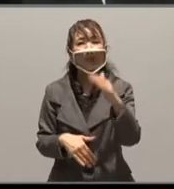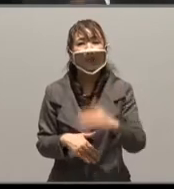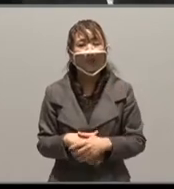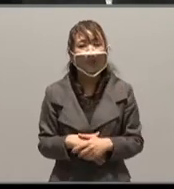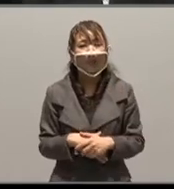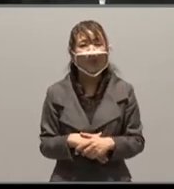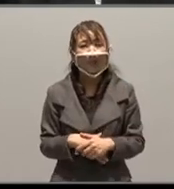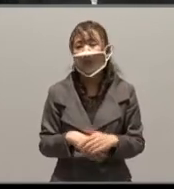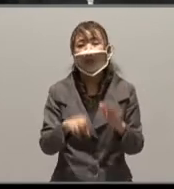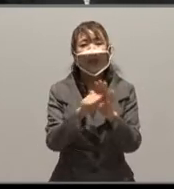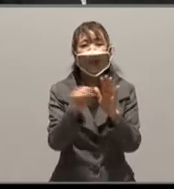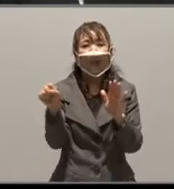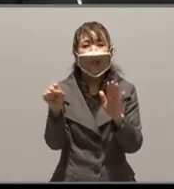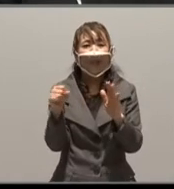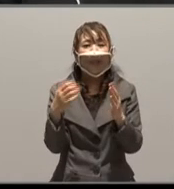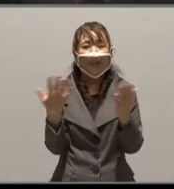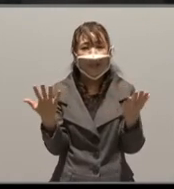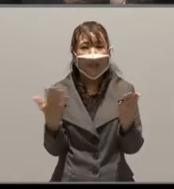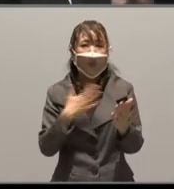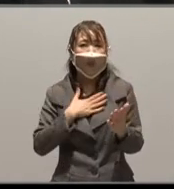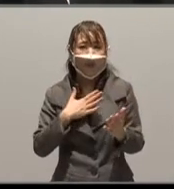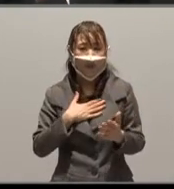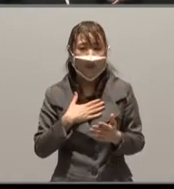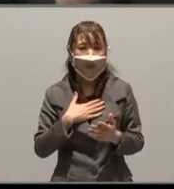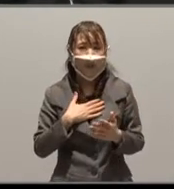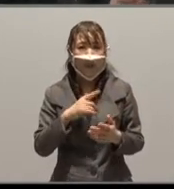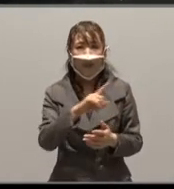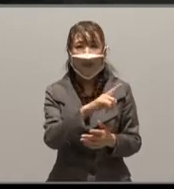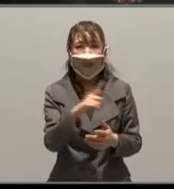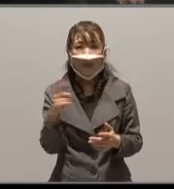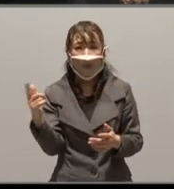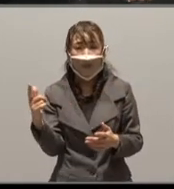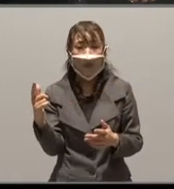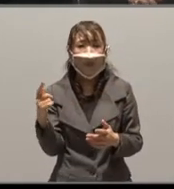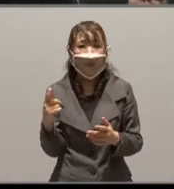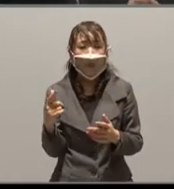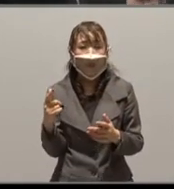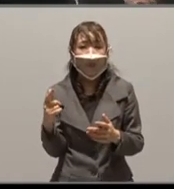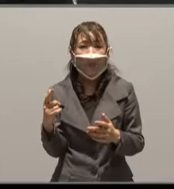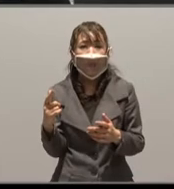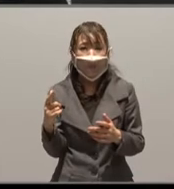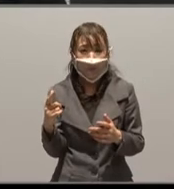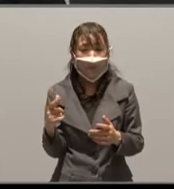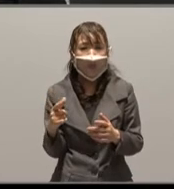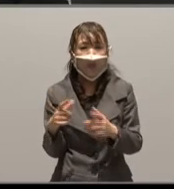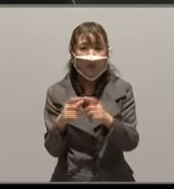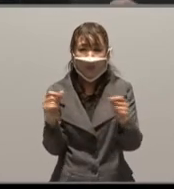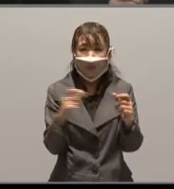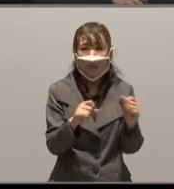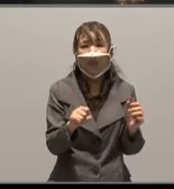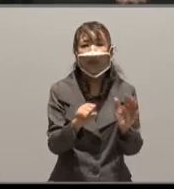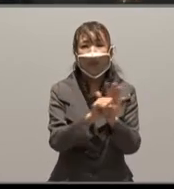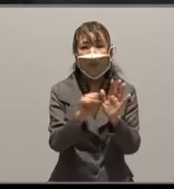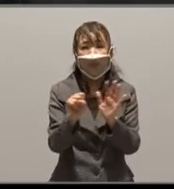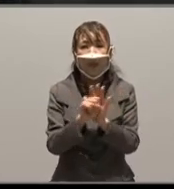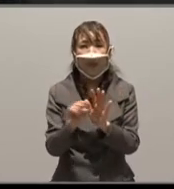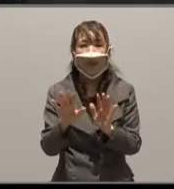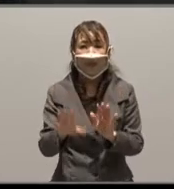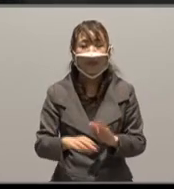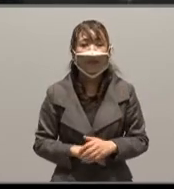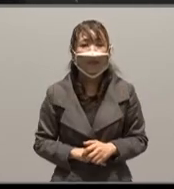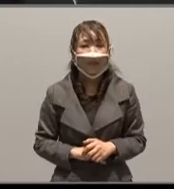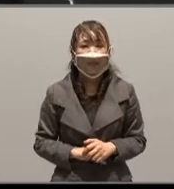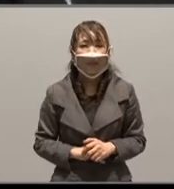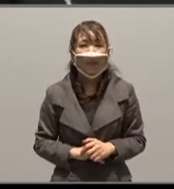and the depression and other negative aspects show increase. We tried the different other parks. Shinjuku